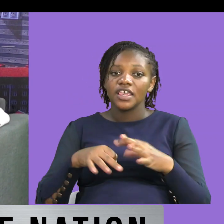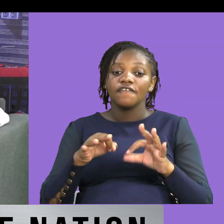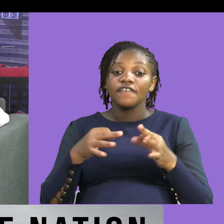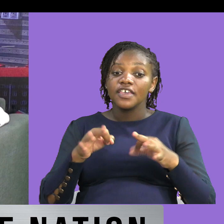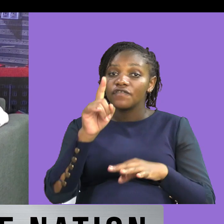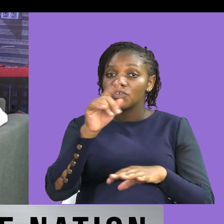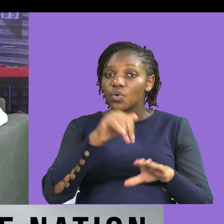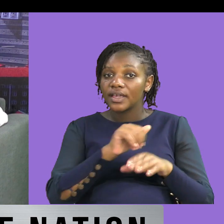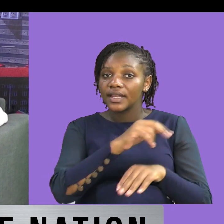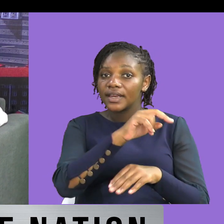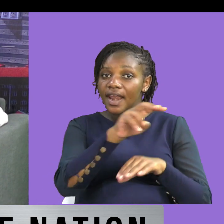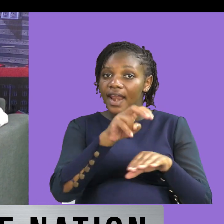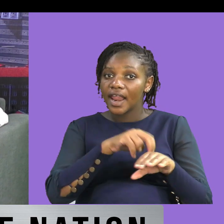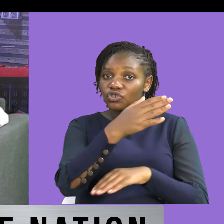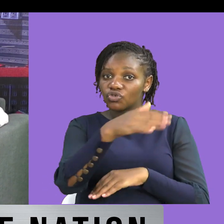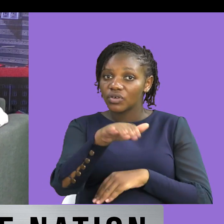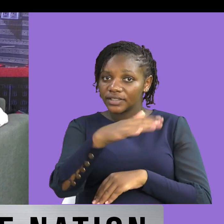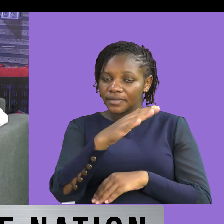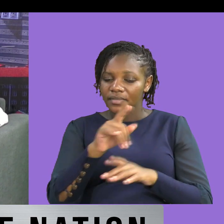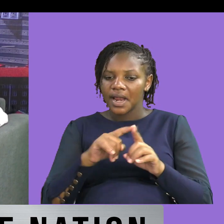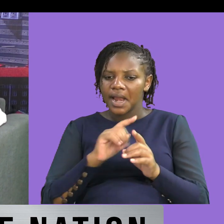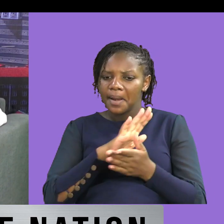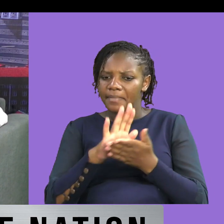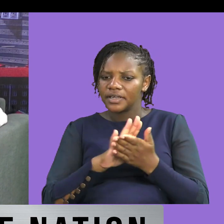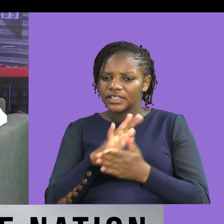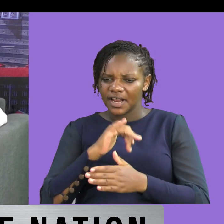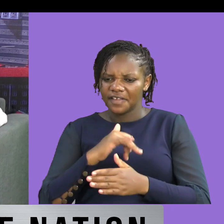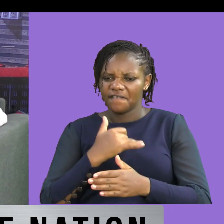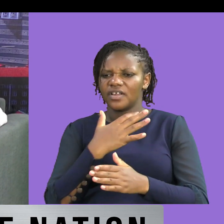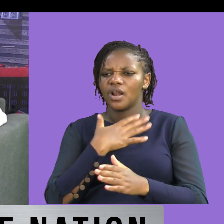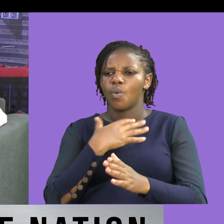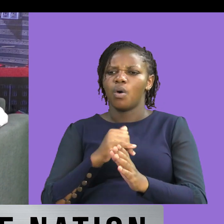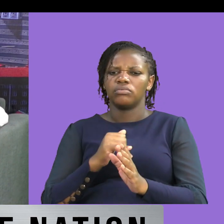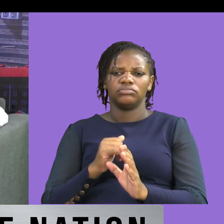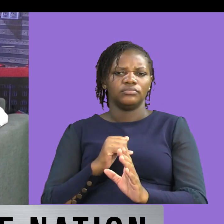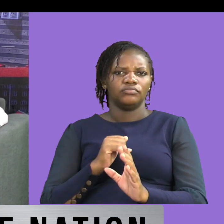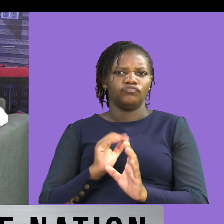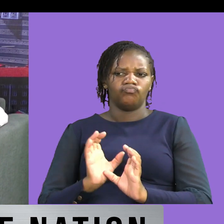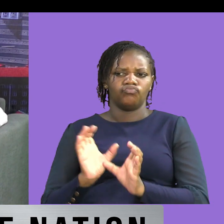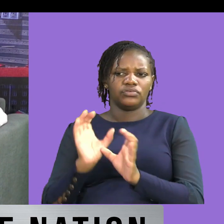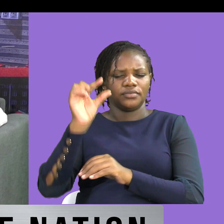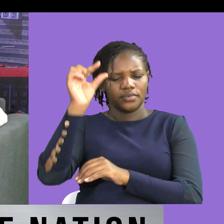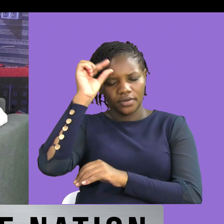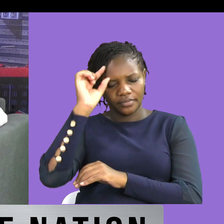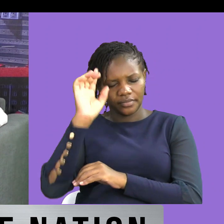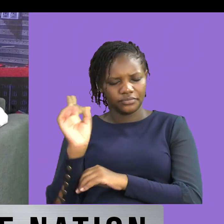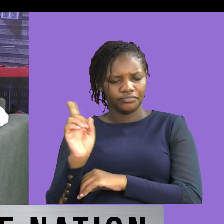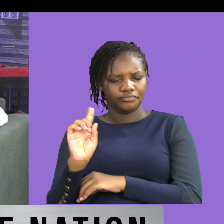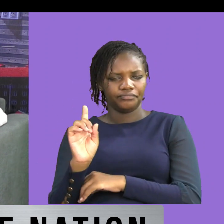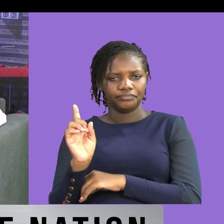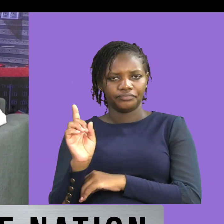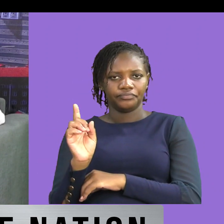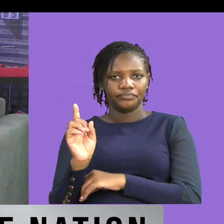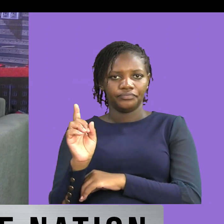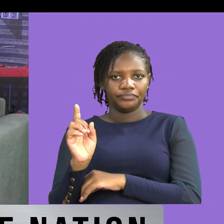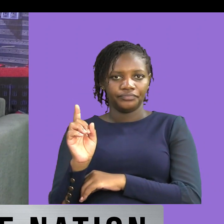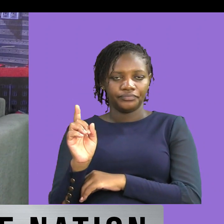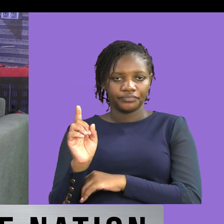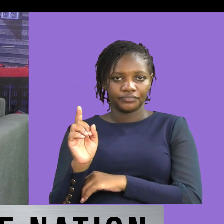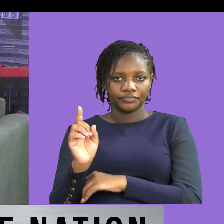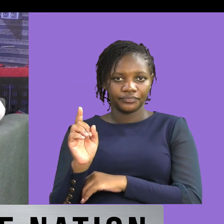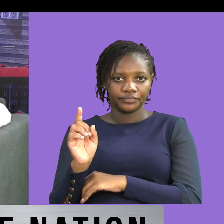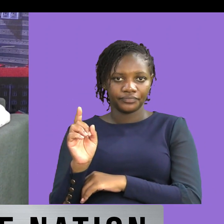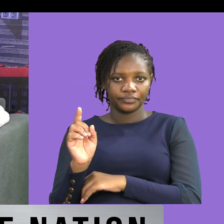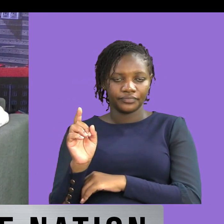Assembly and you are basically refusing to push your government, which is William Ruto's